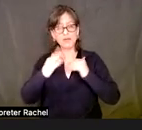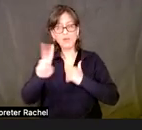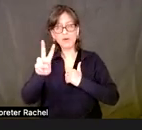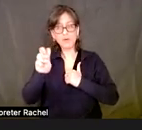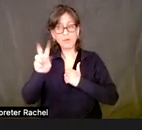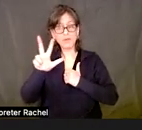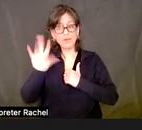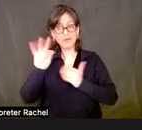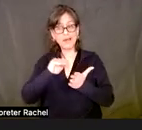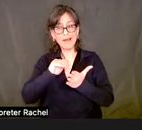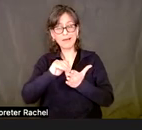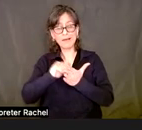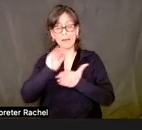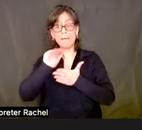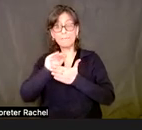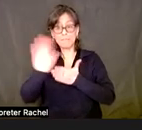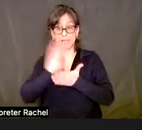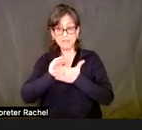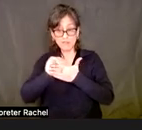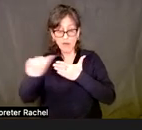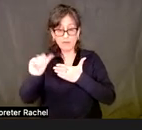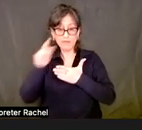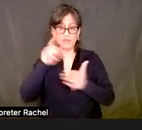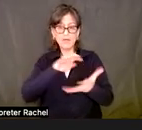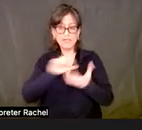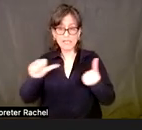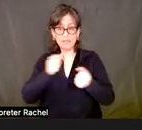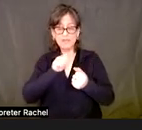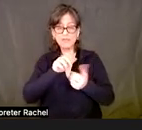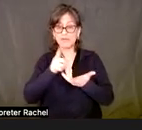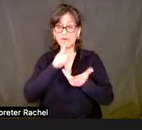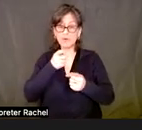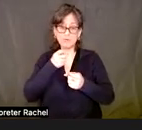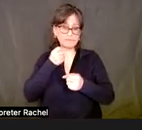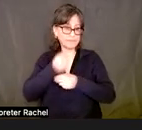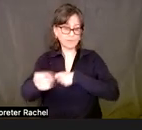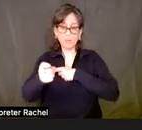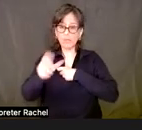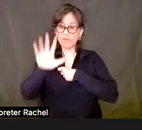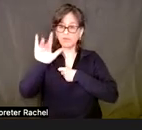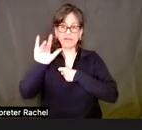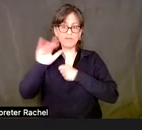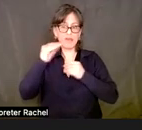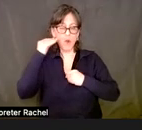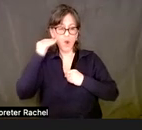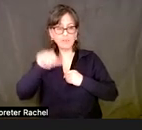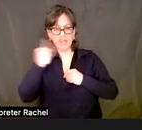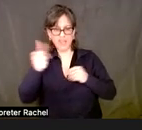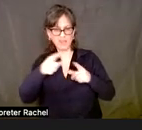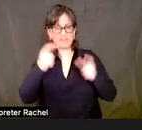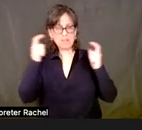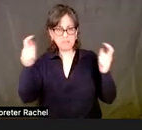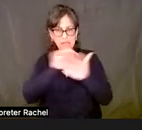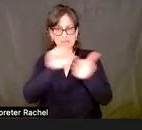$239 million in damages, destroyed 25 homes, 55 other homes received major